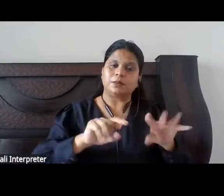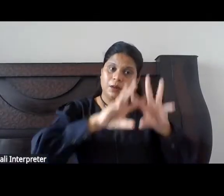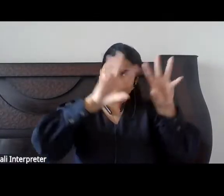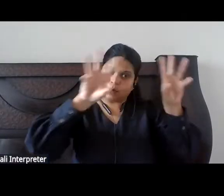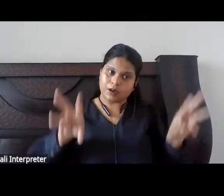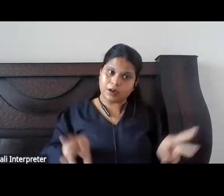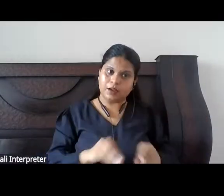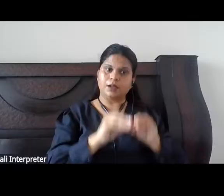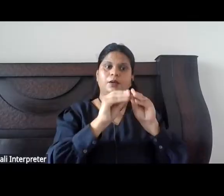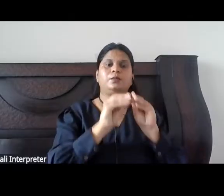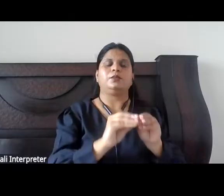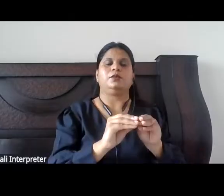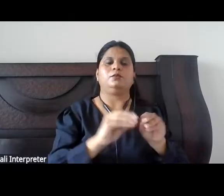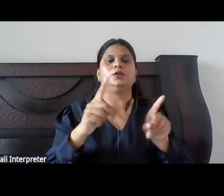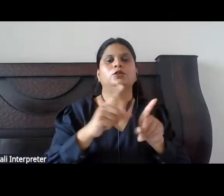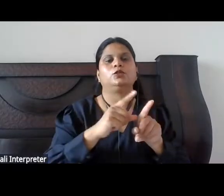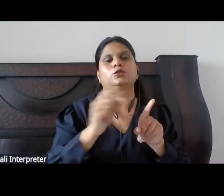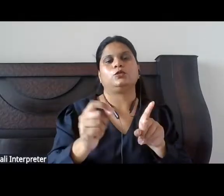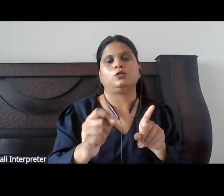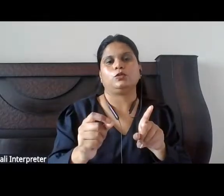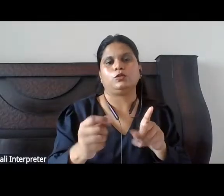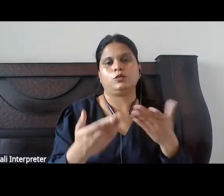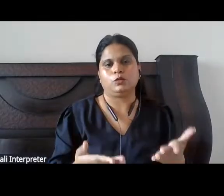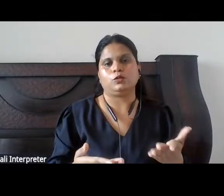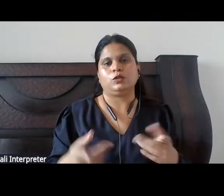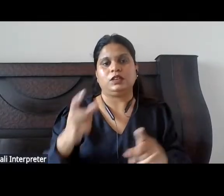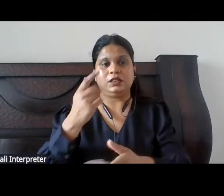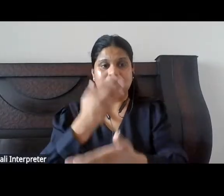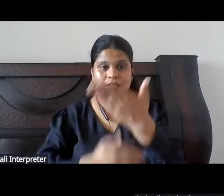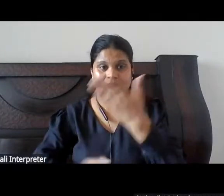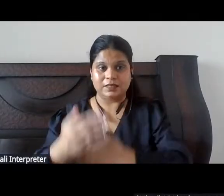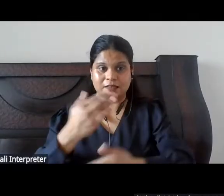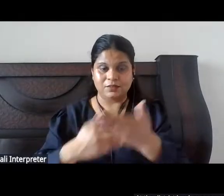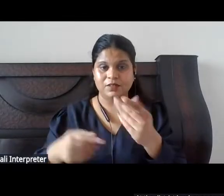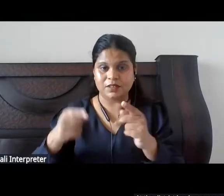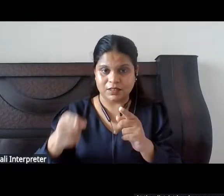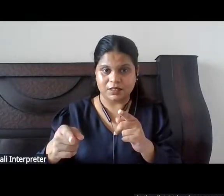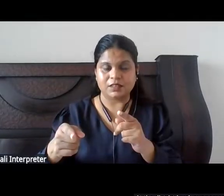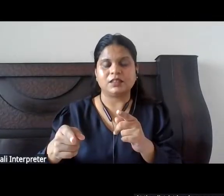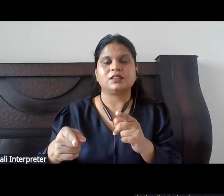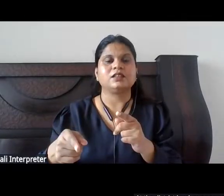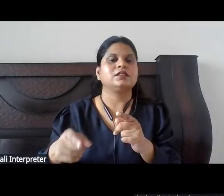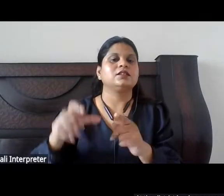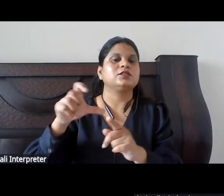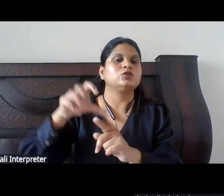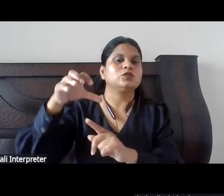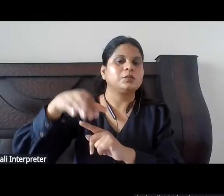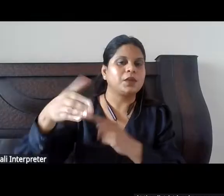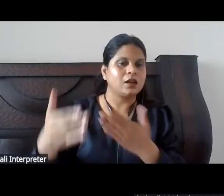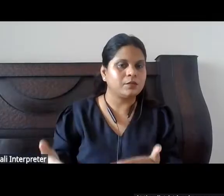our persons with disabilities should be the nodal persons working with the census